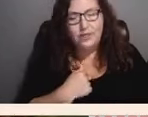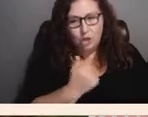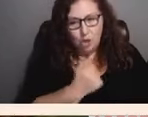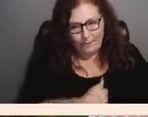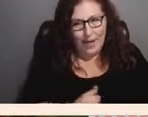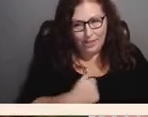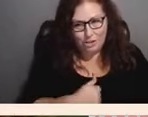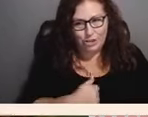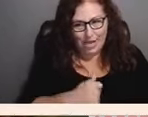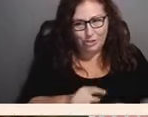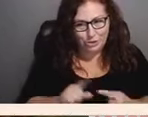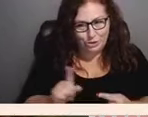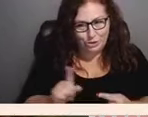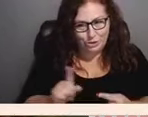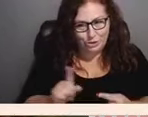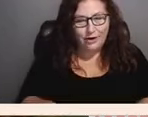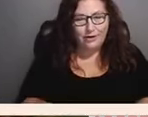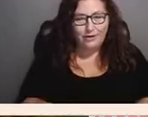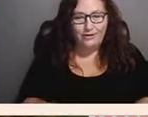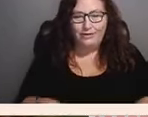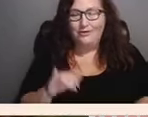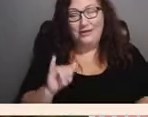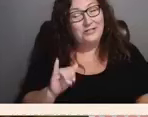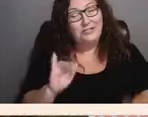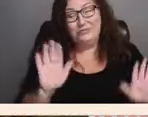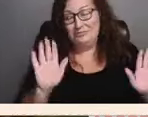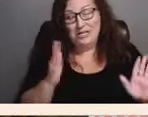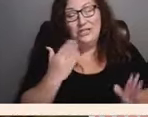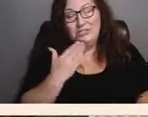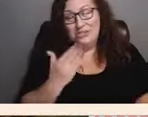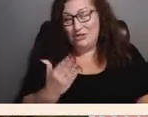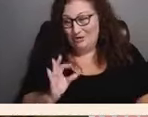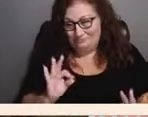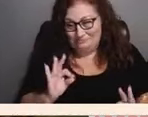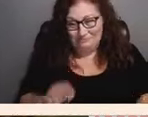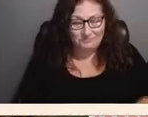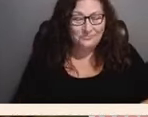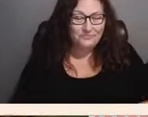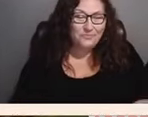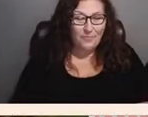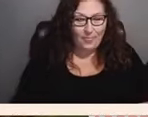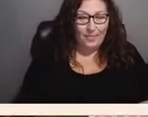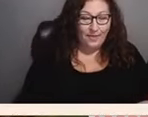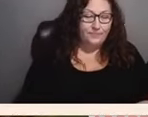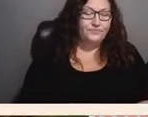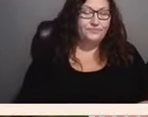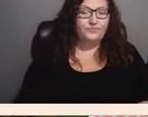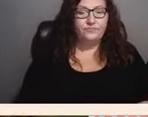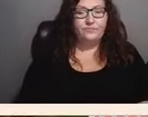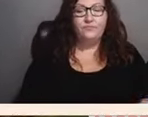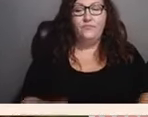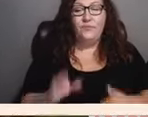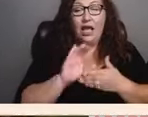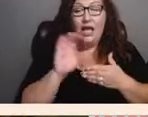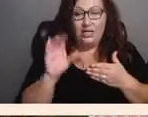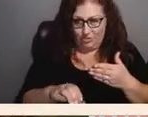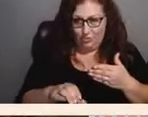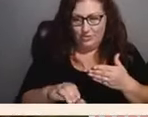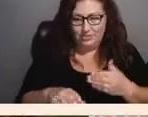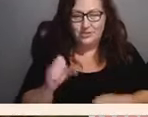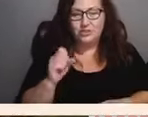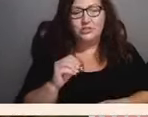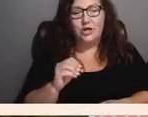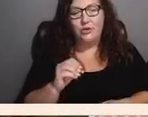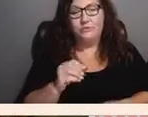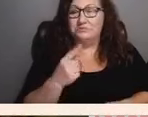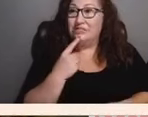apologize. And it's all good. It's all good. Okay? Consequences. Say it's my bad.